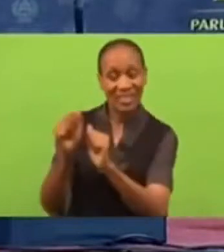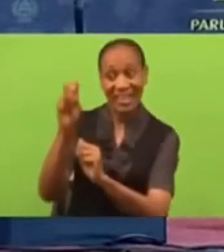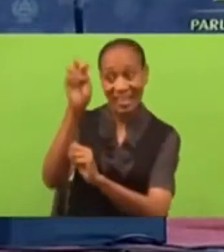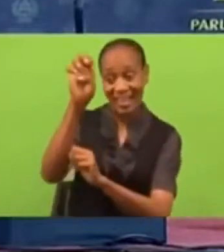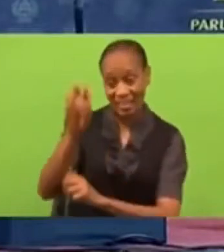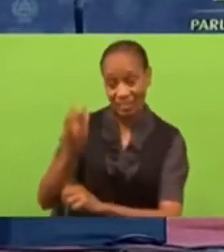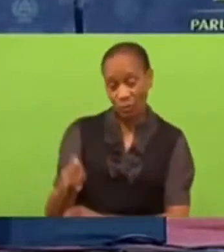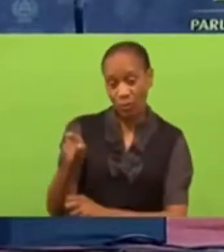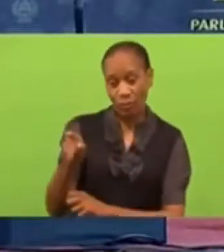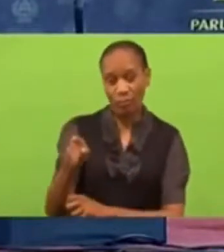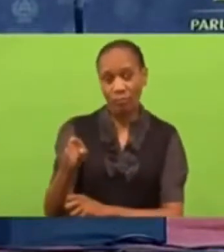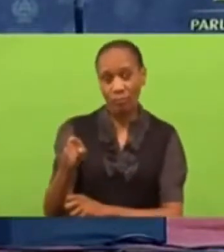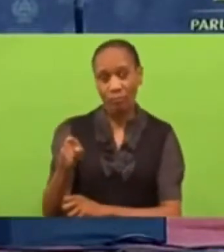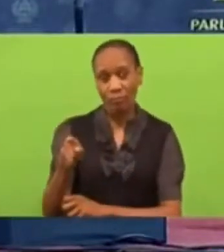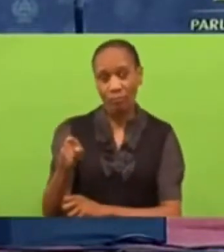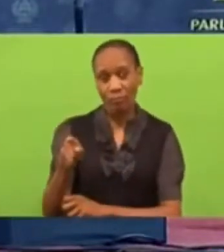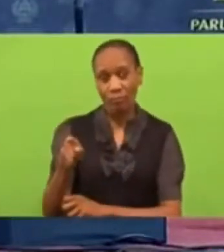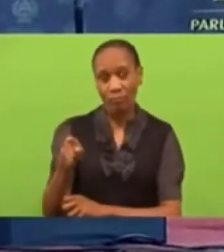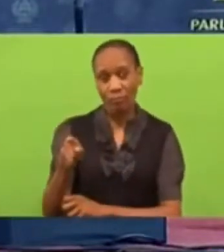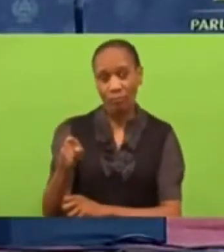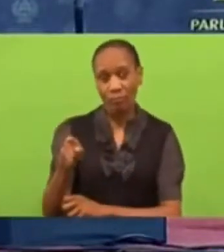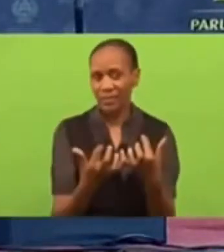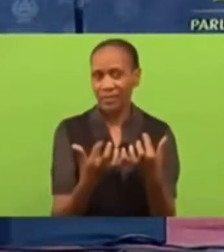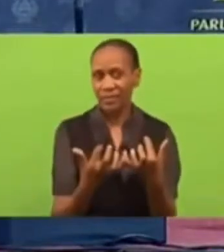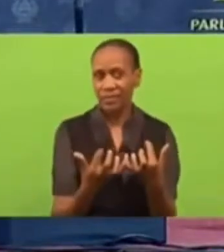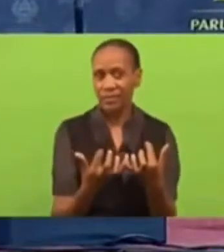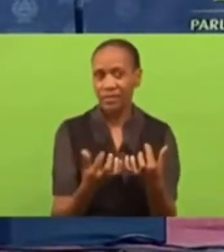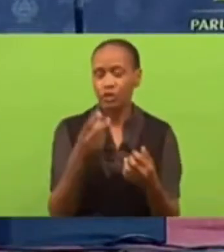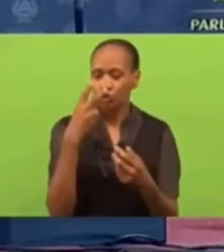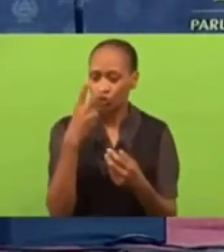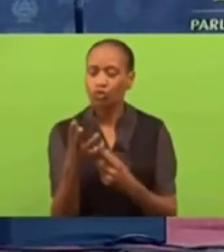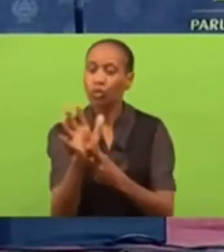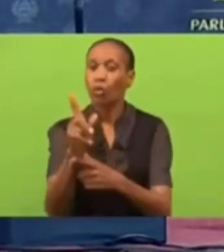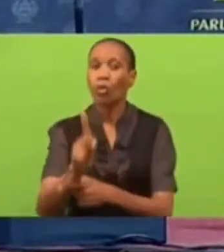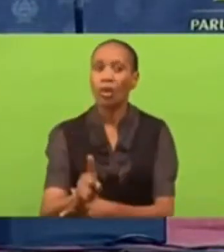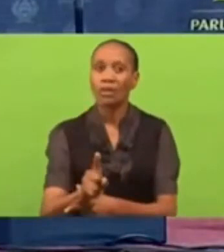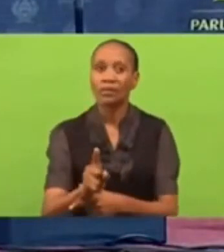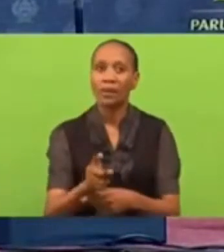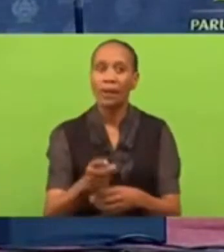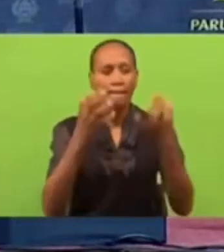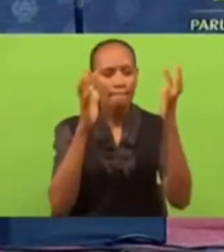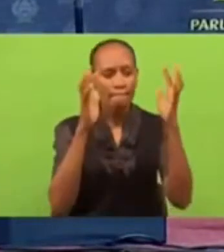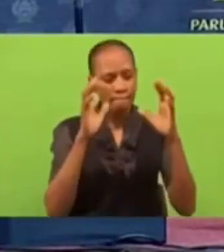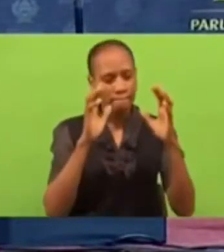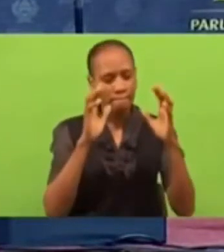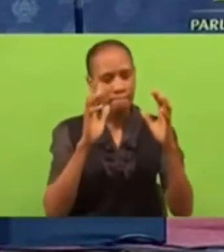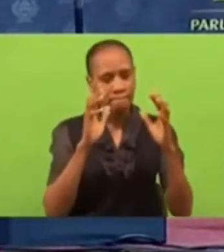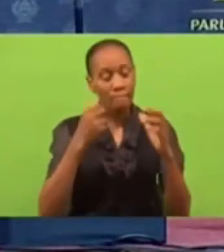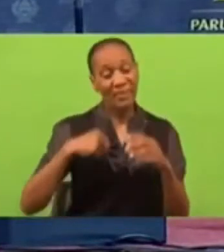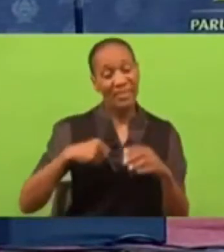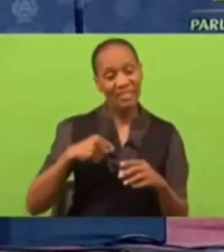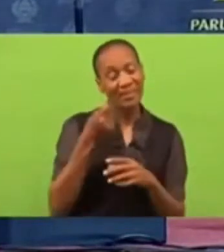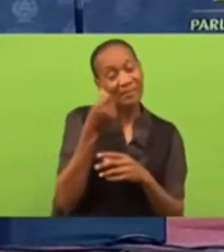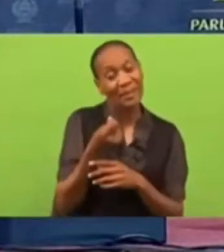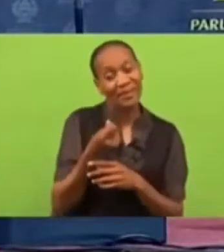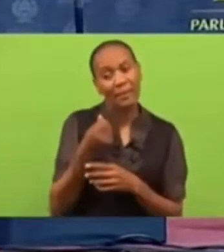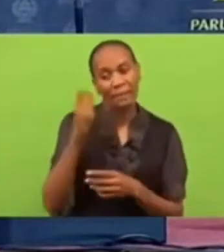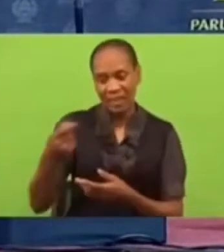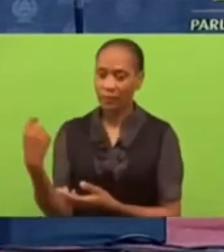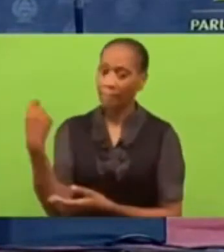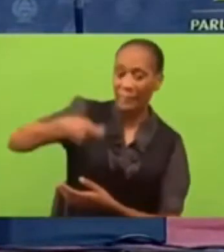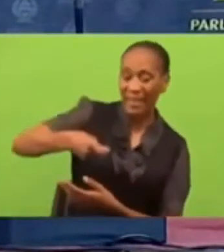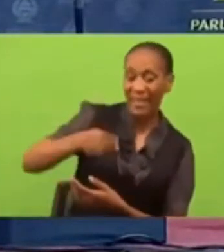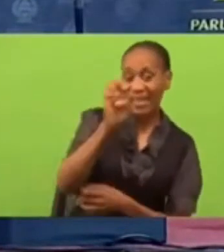in 2023 budget noted that a large portion of outstanding municipal debt is owed to ESCOM.